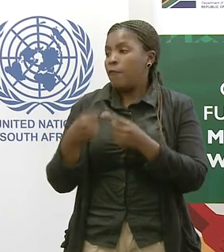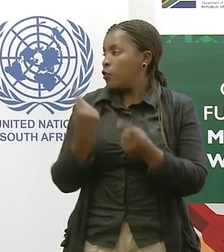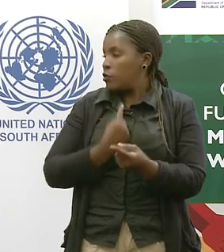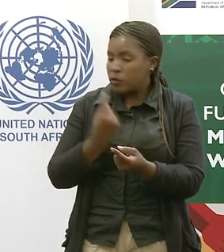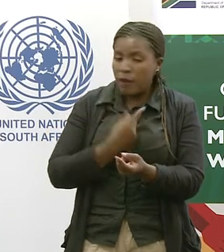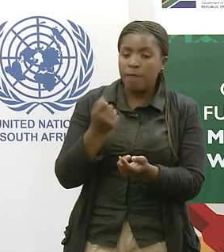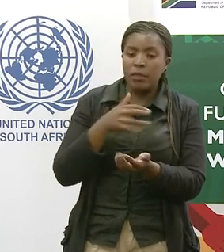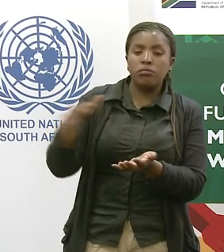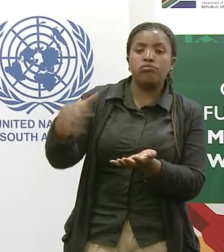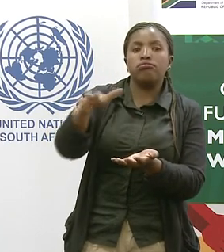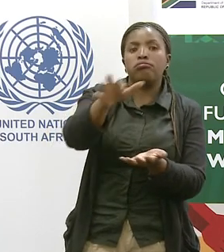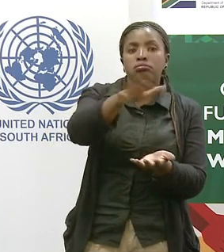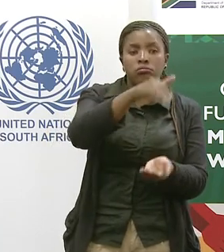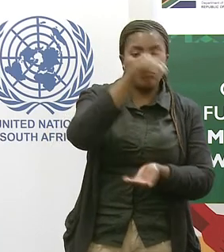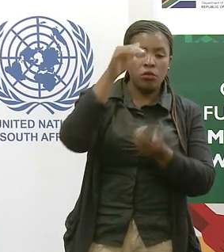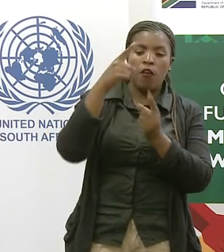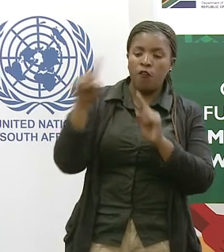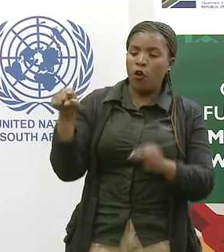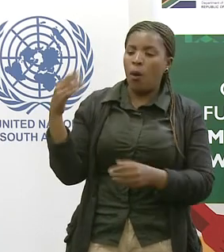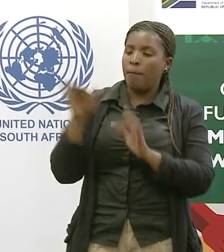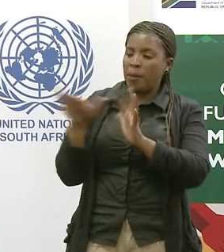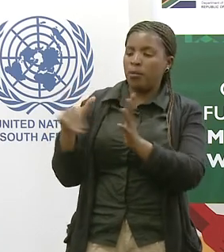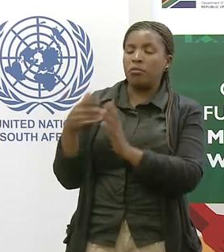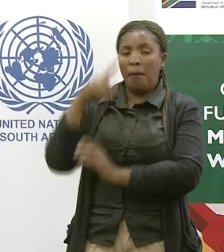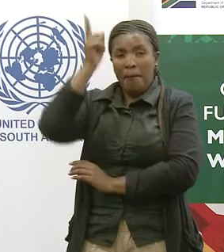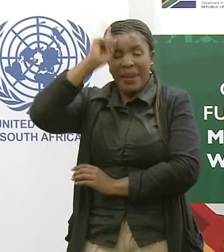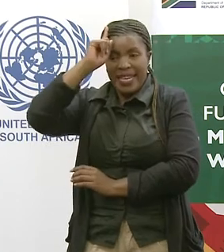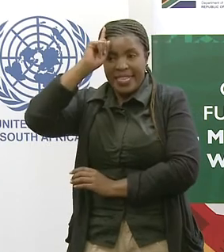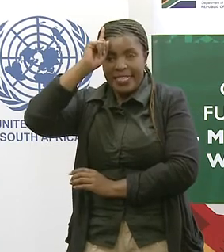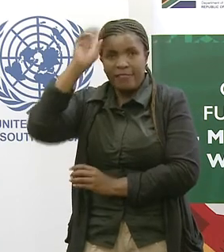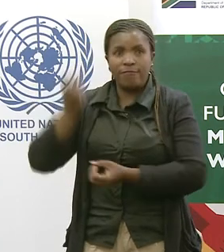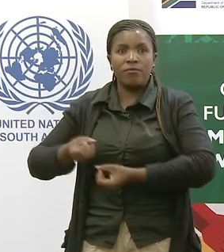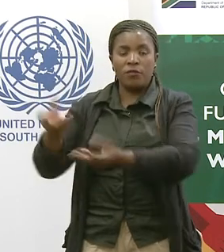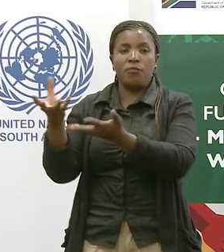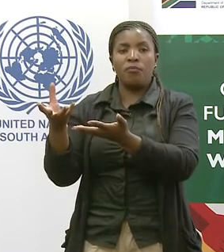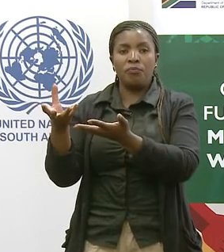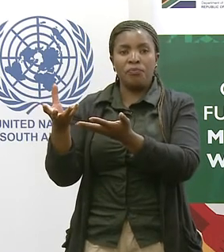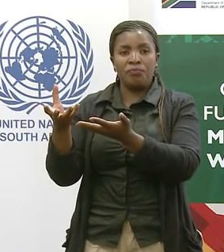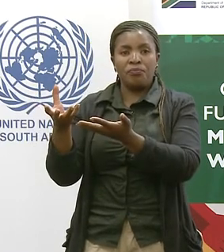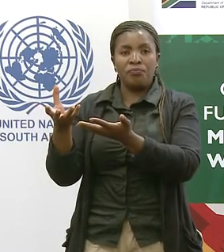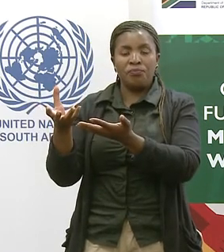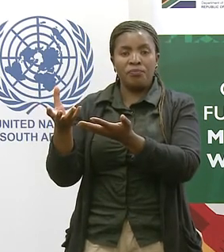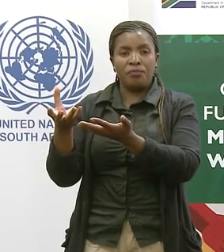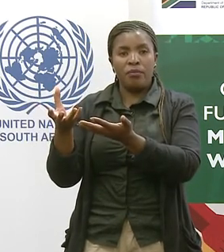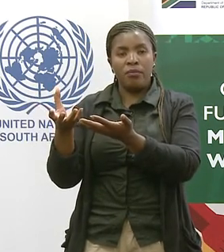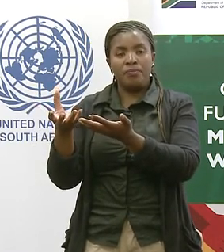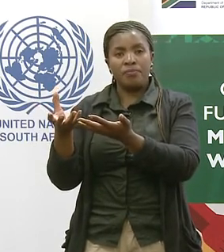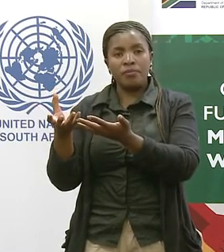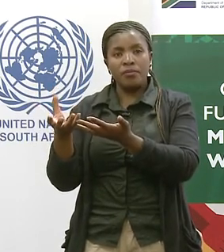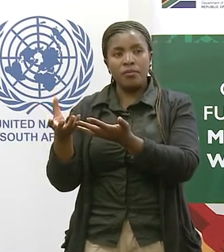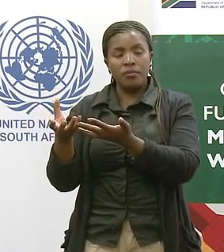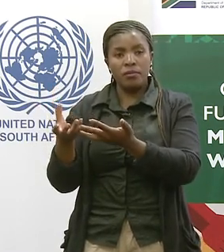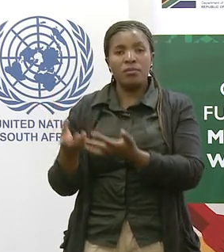for the Bantus. So, you know, the whole thing of, you know, because we must also not forget